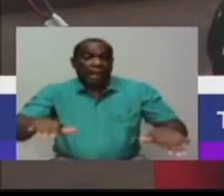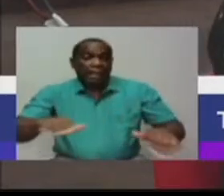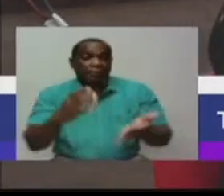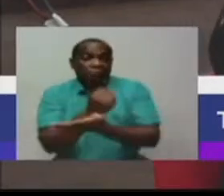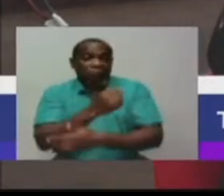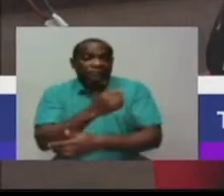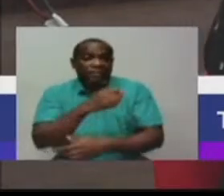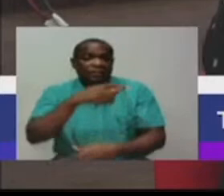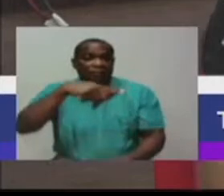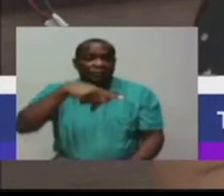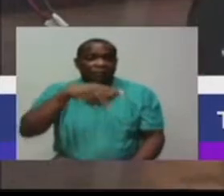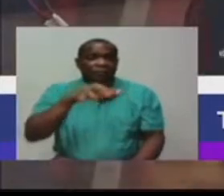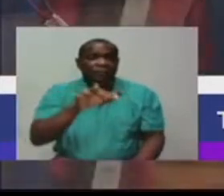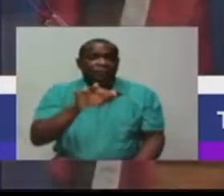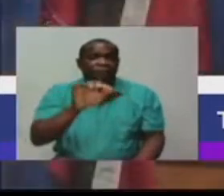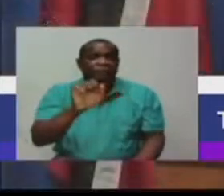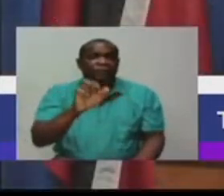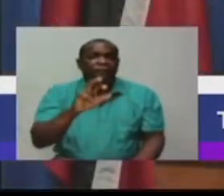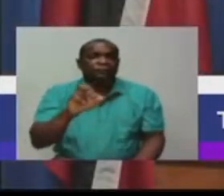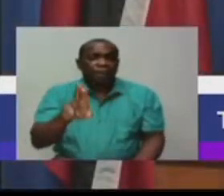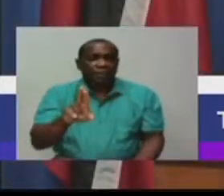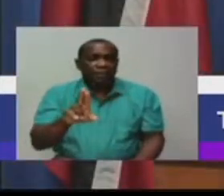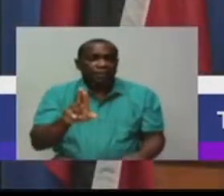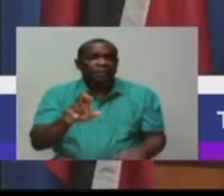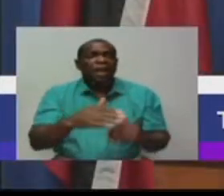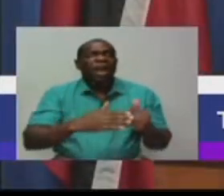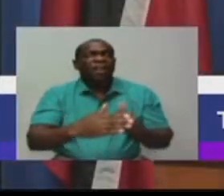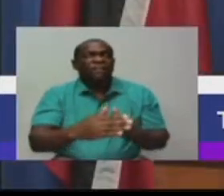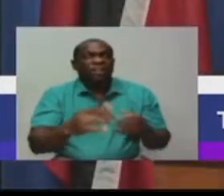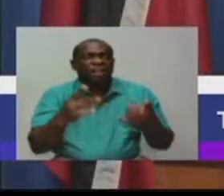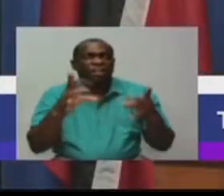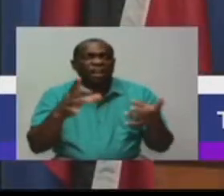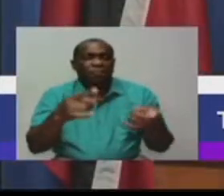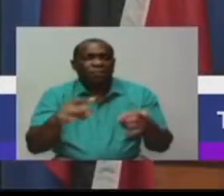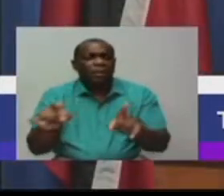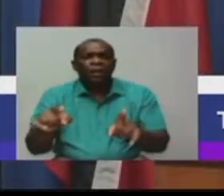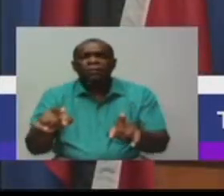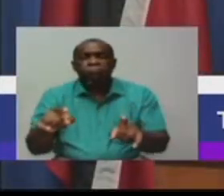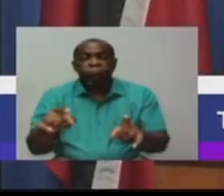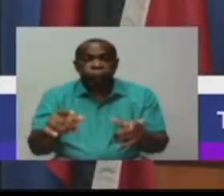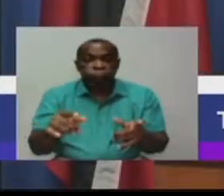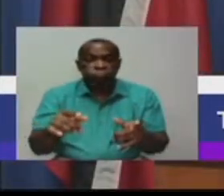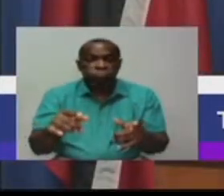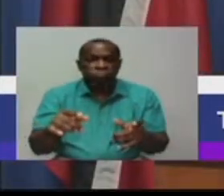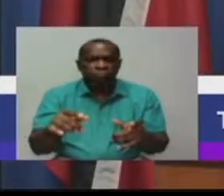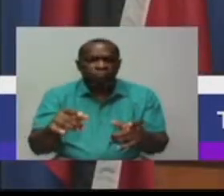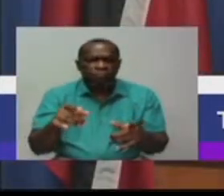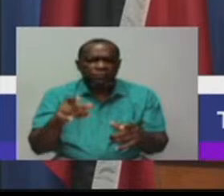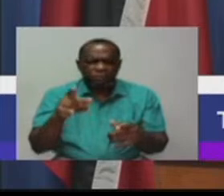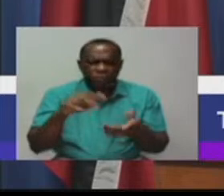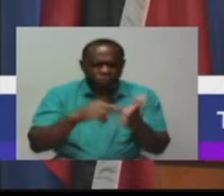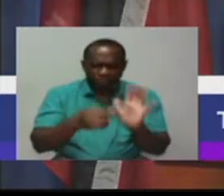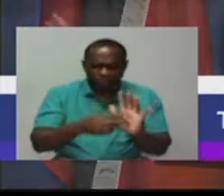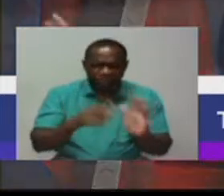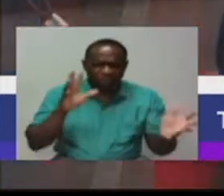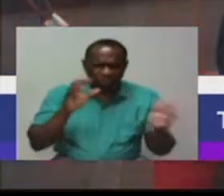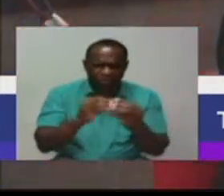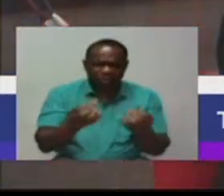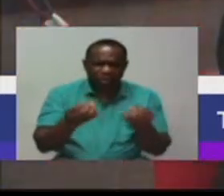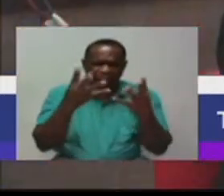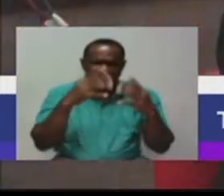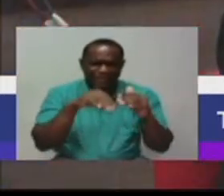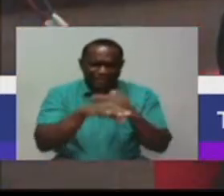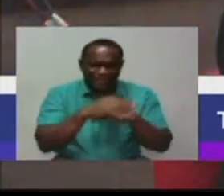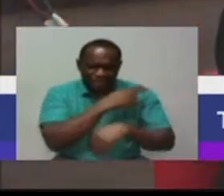like to confirm, please. This is in terms of the number of children who have been hospitalized with COVID, as well as the